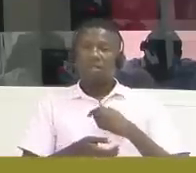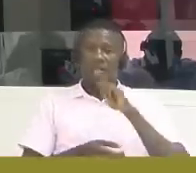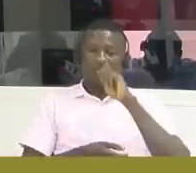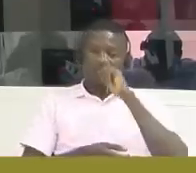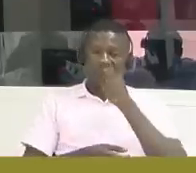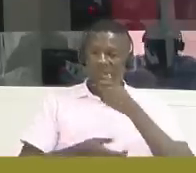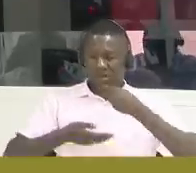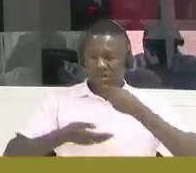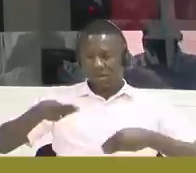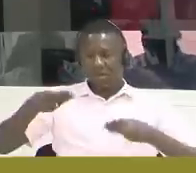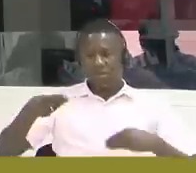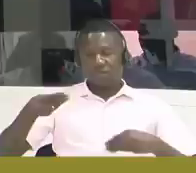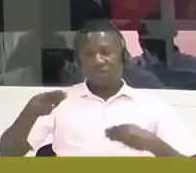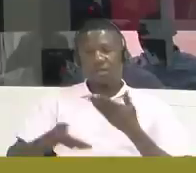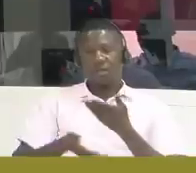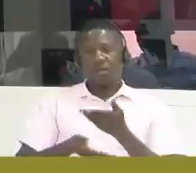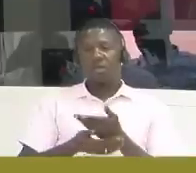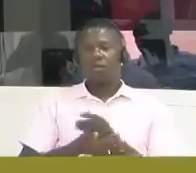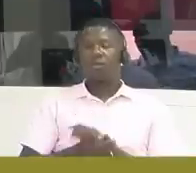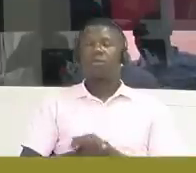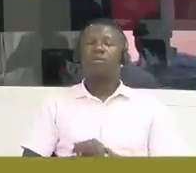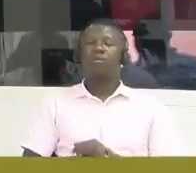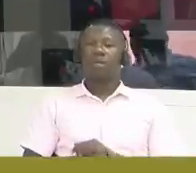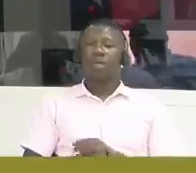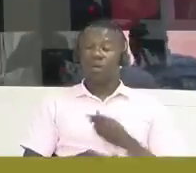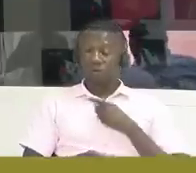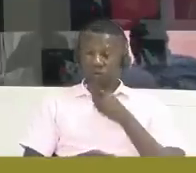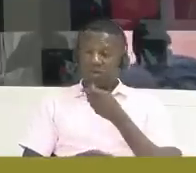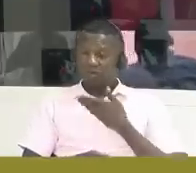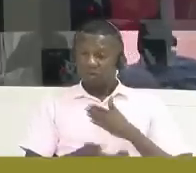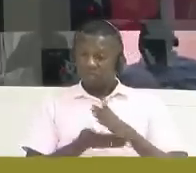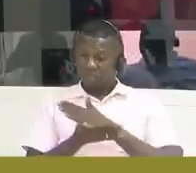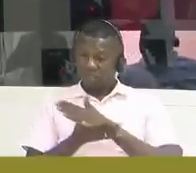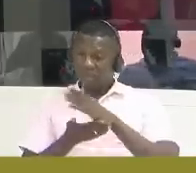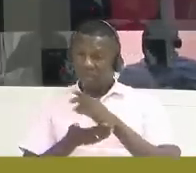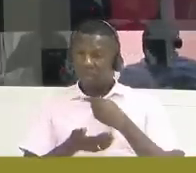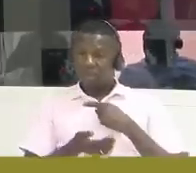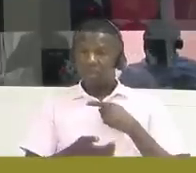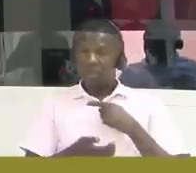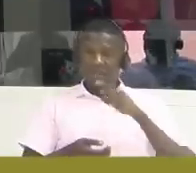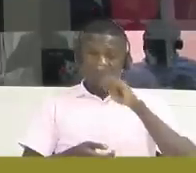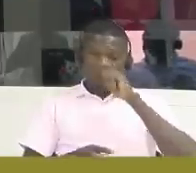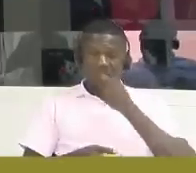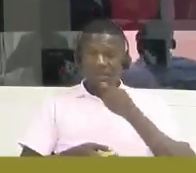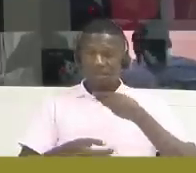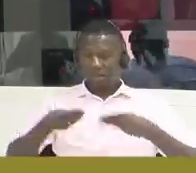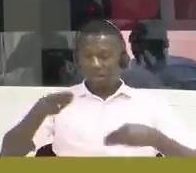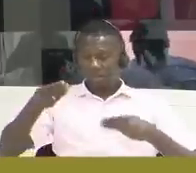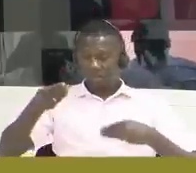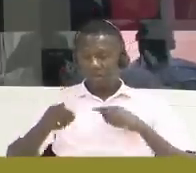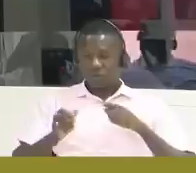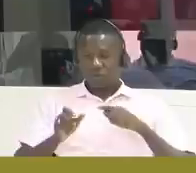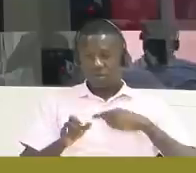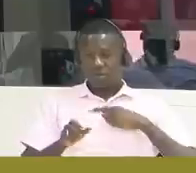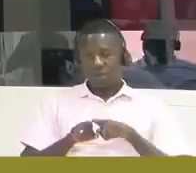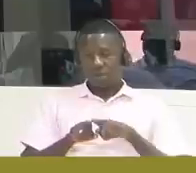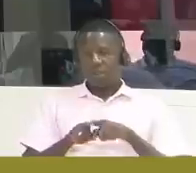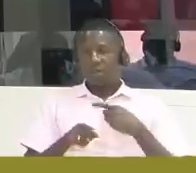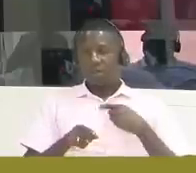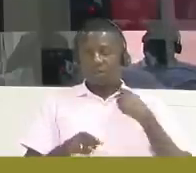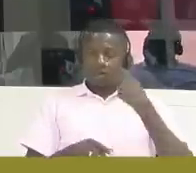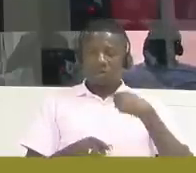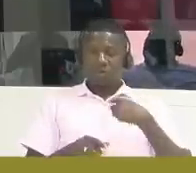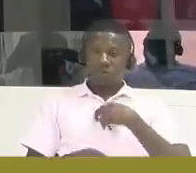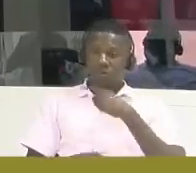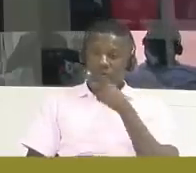And you had in fact shared that death certificate with me. I just want you to identify the death certificate so that I